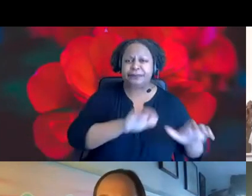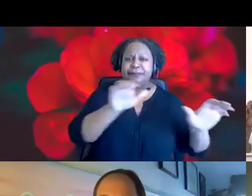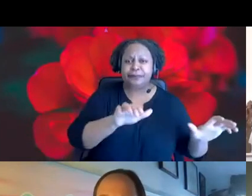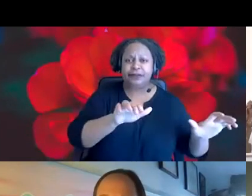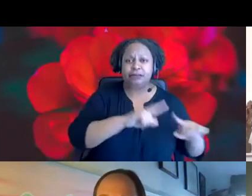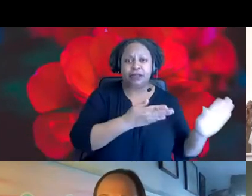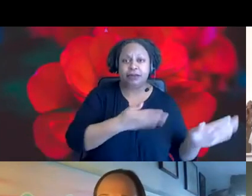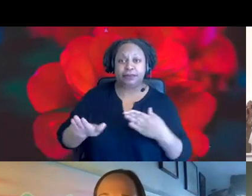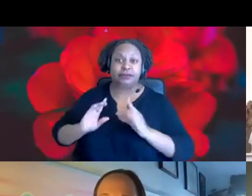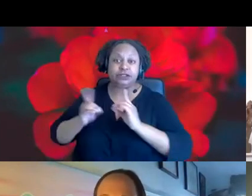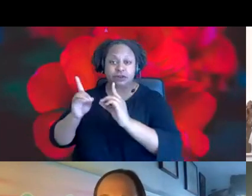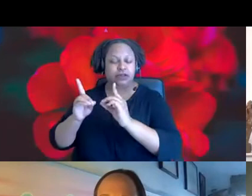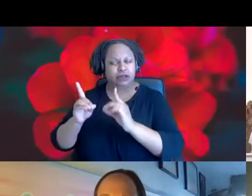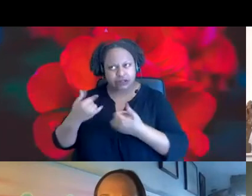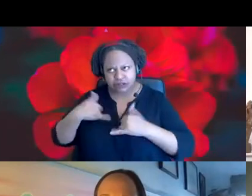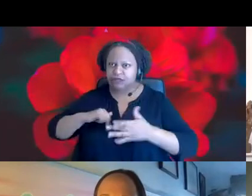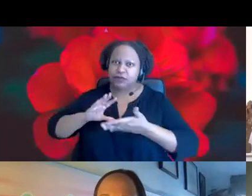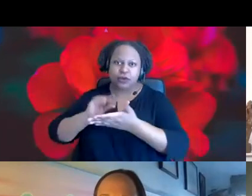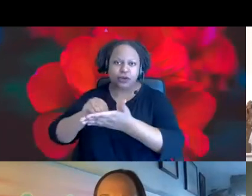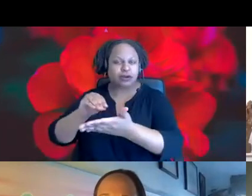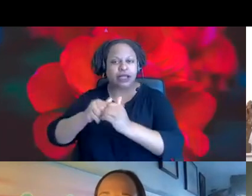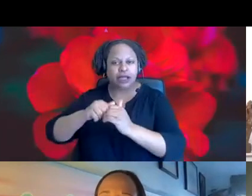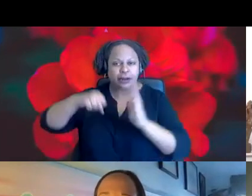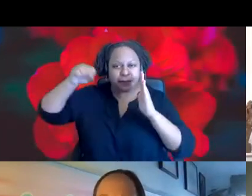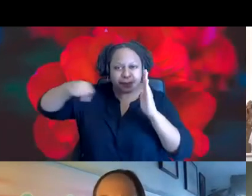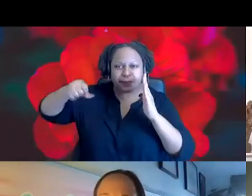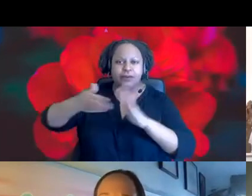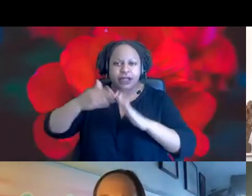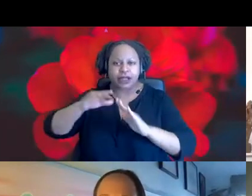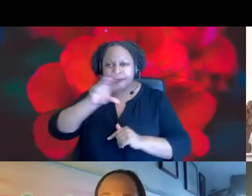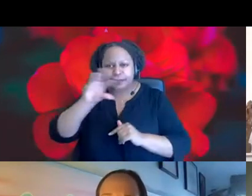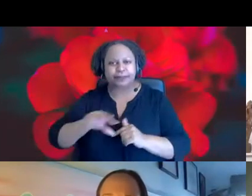learning curve and knowing how to work a camera, I would say.